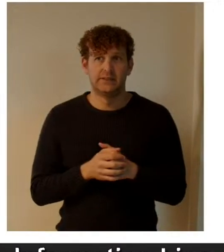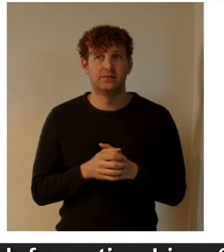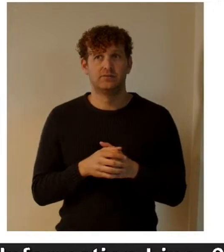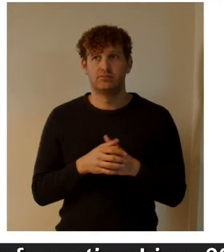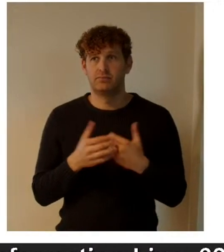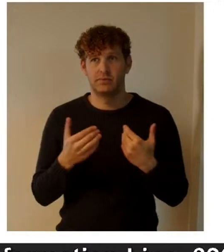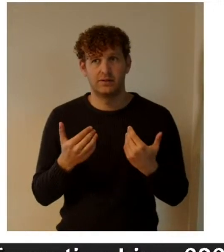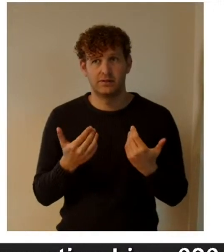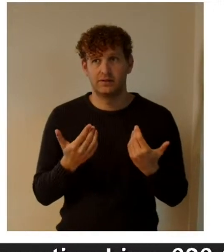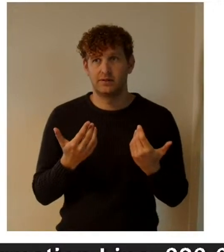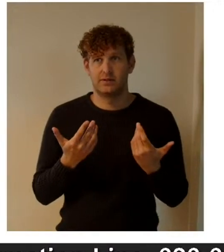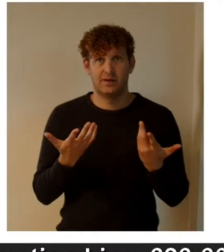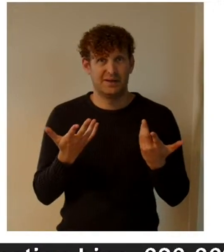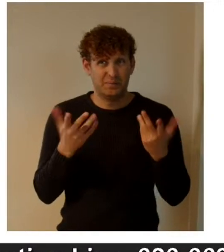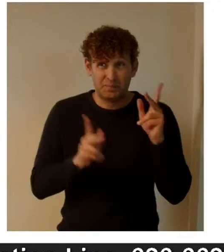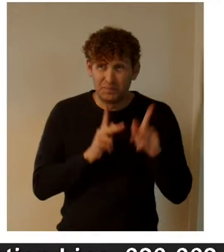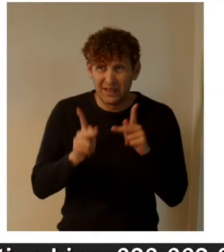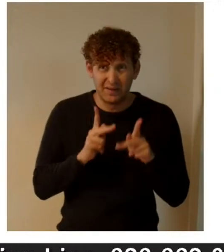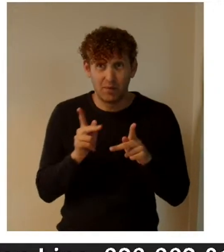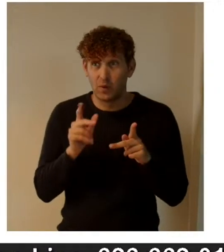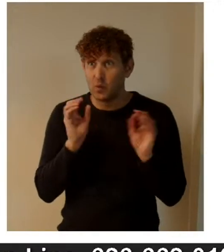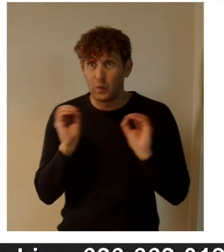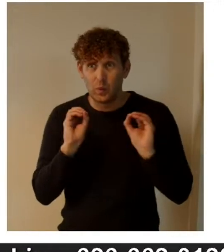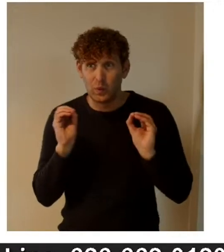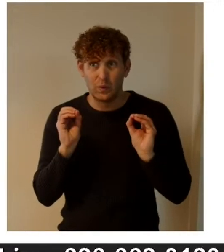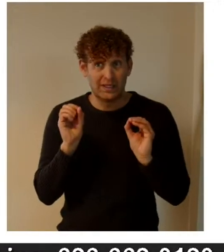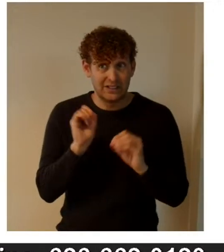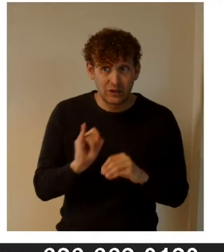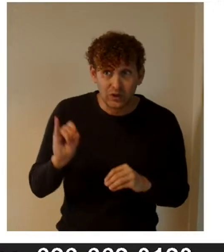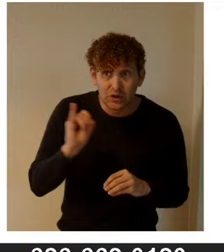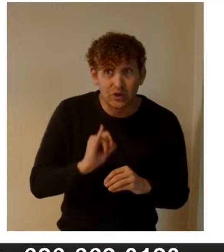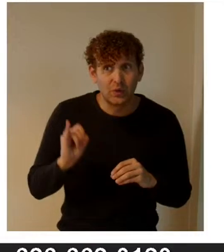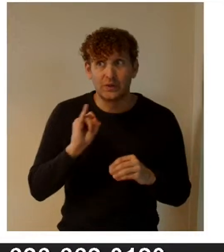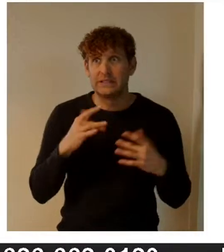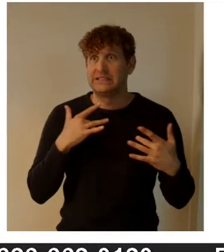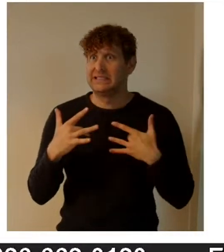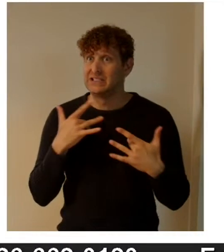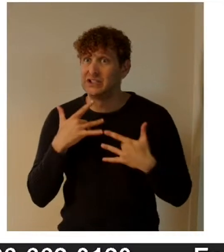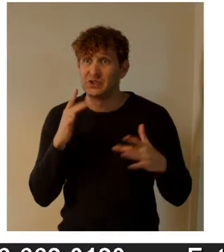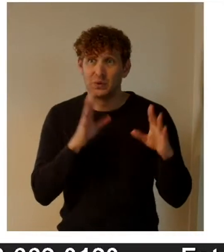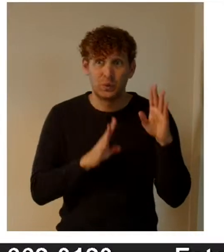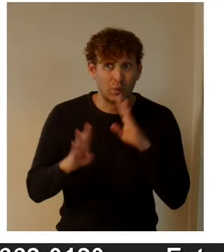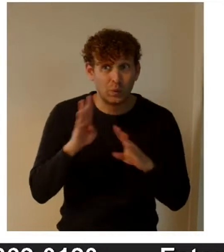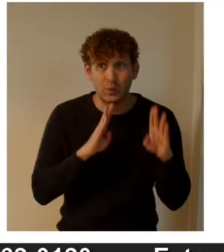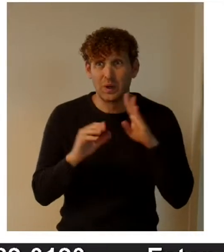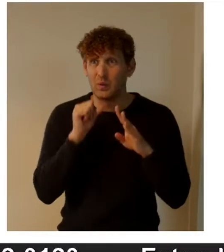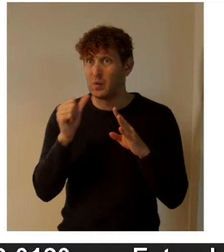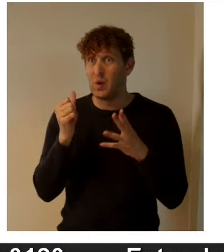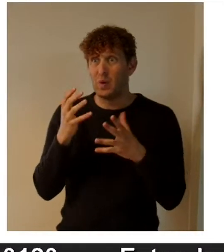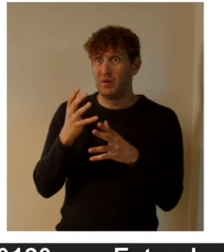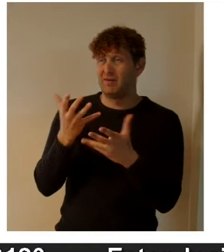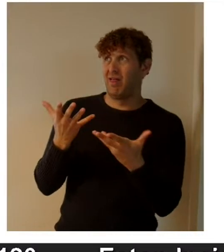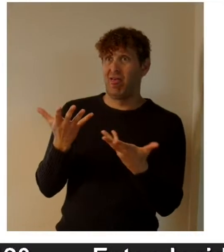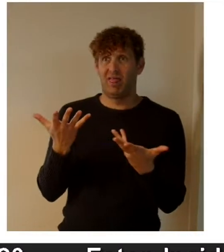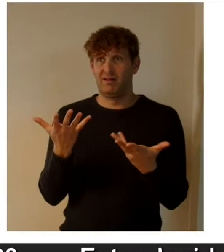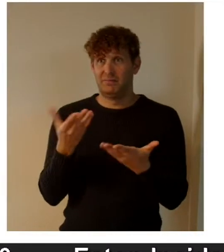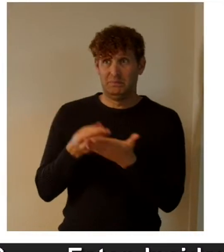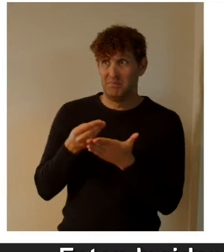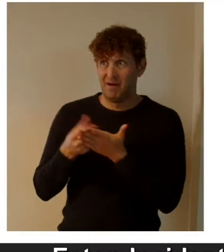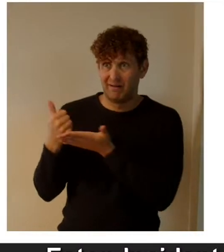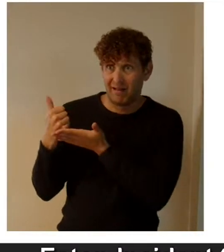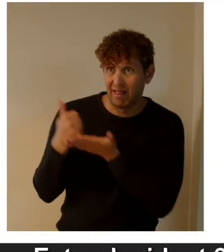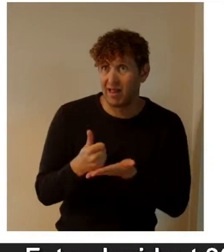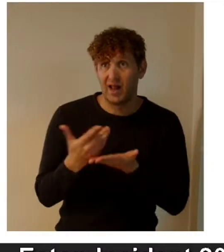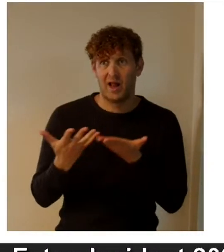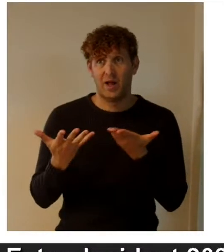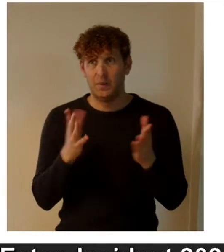without insurance or even underinsured, are concerned they won't receive enough assistance to rebuild their lives. On top of